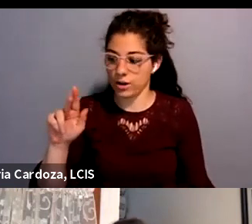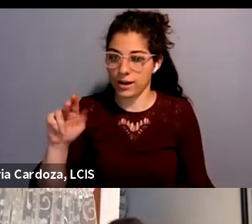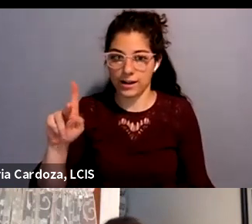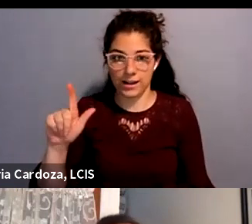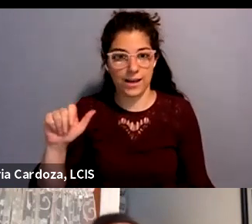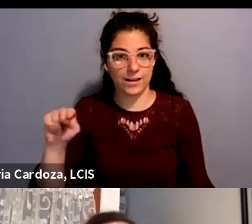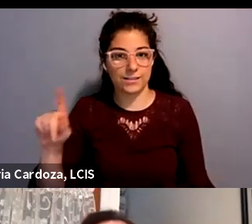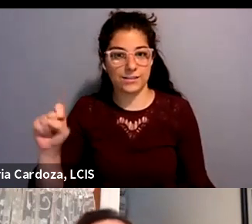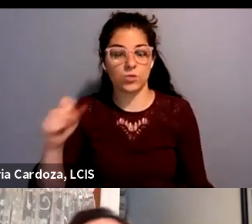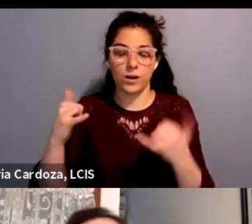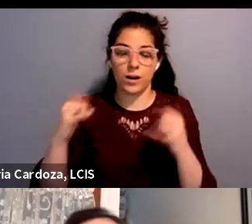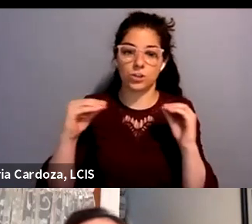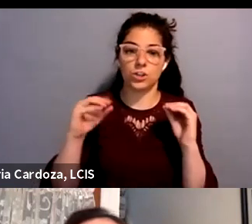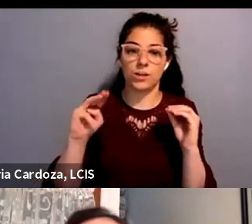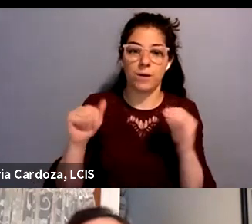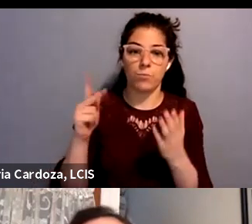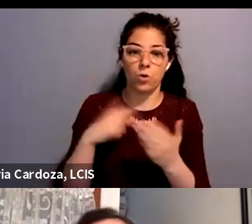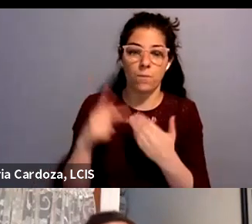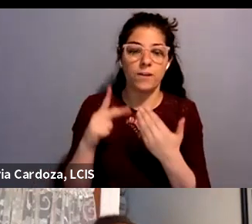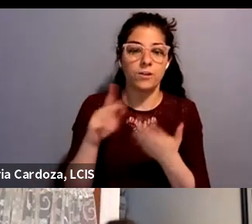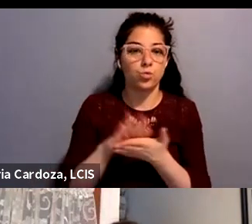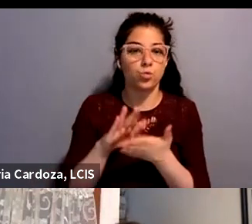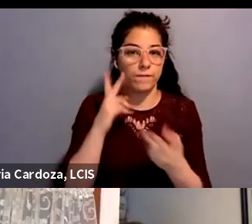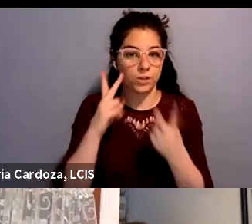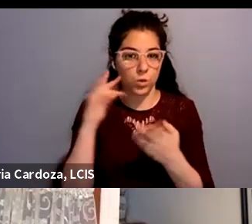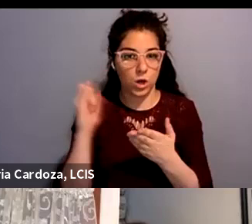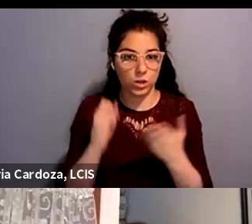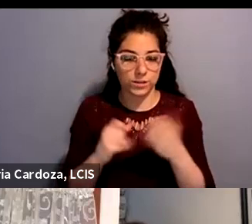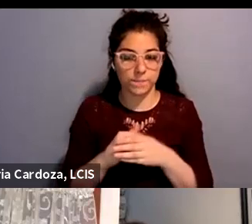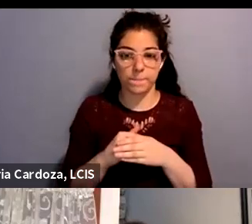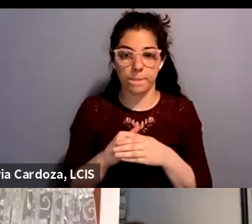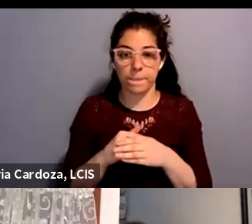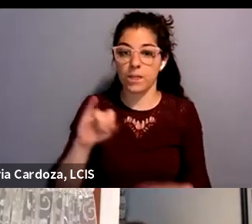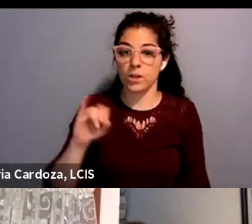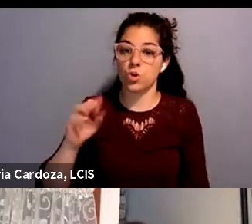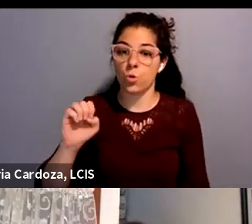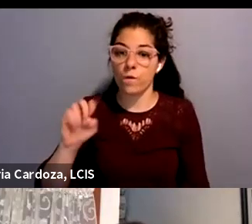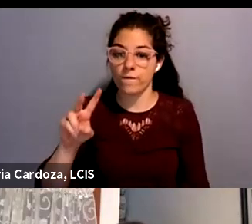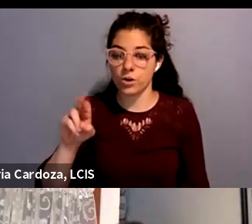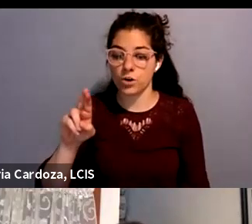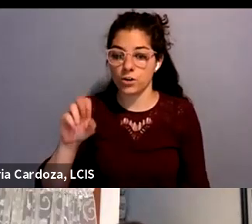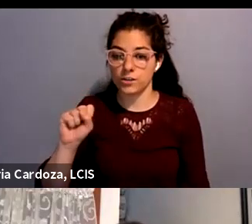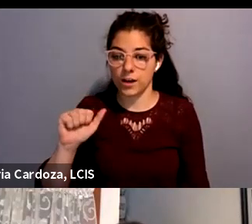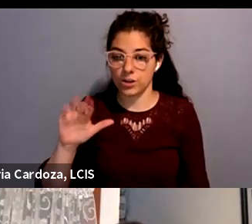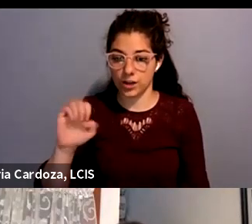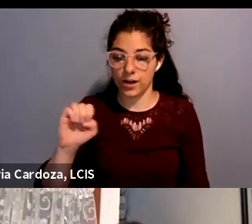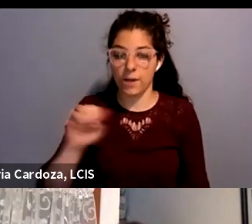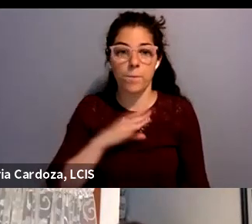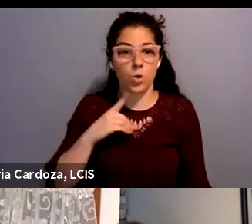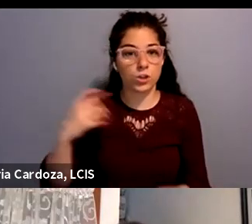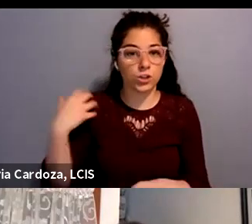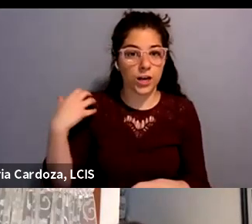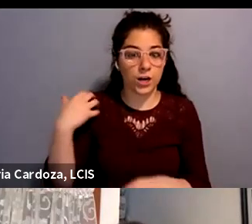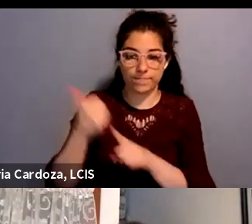curatorial practice MA program at the School of Visual Arts. Joe Versace is the board chair. He is a principal and